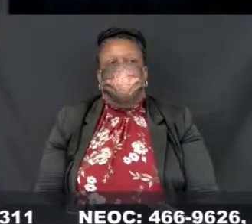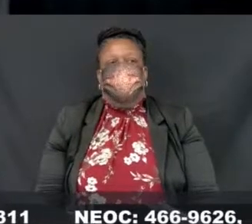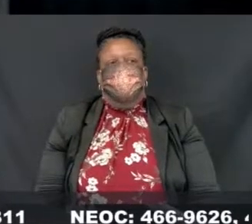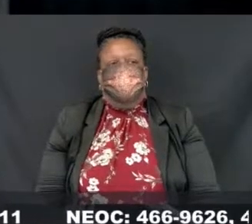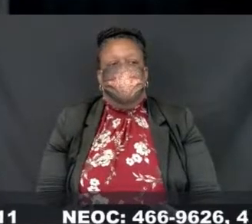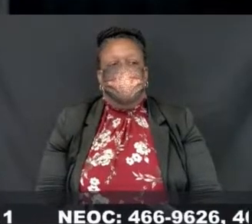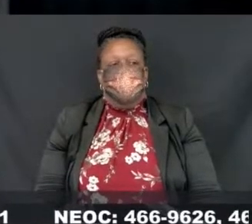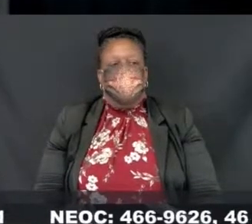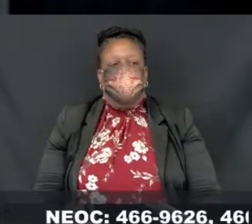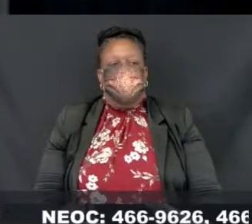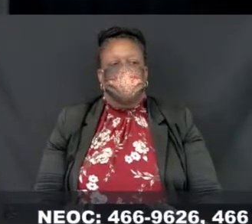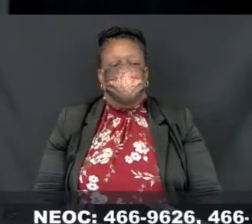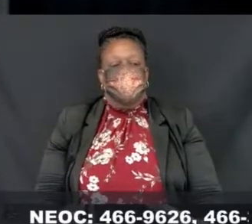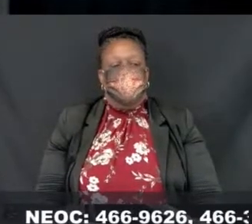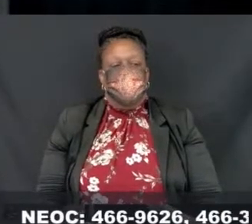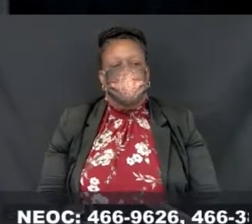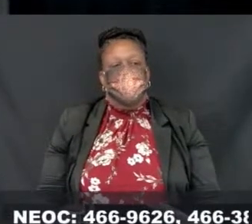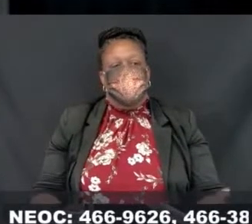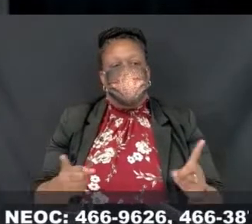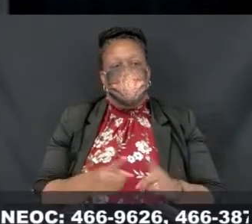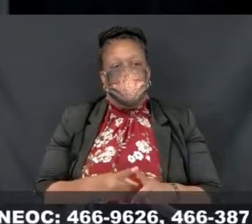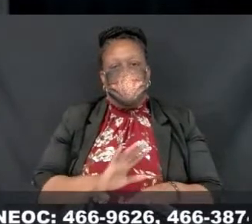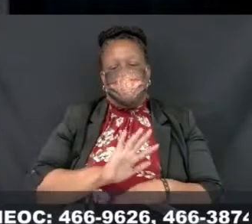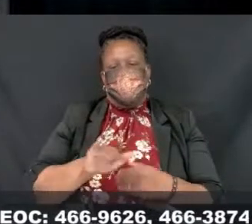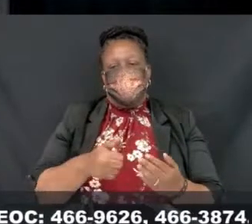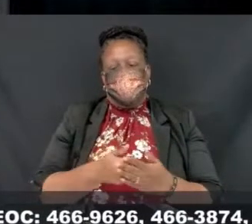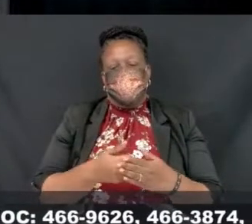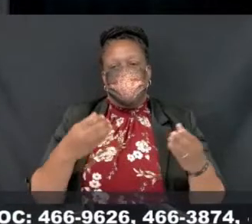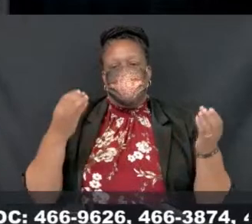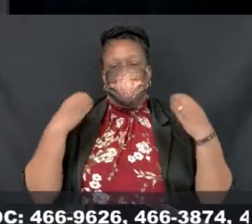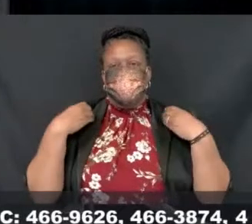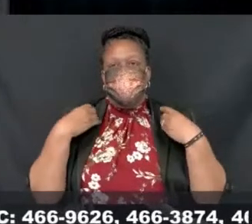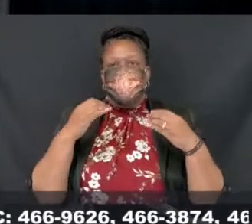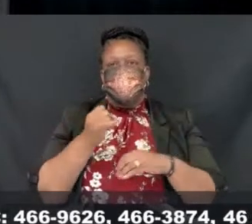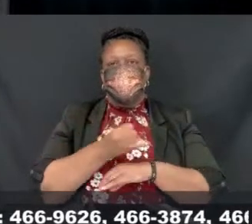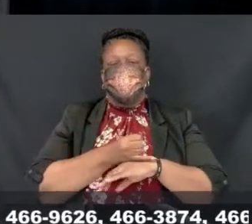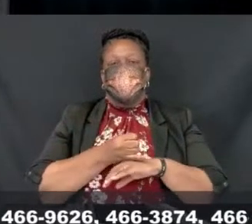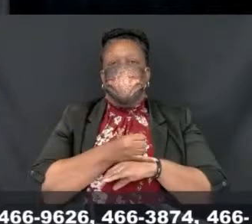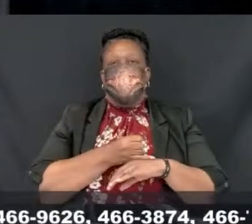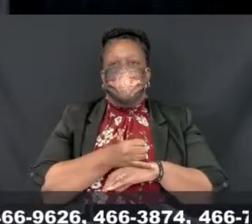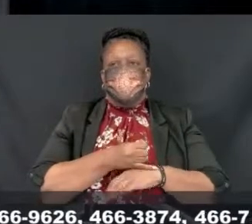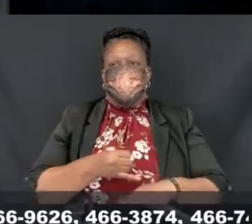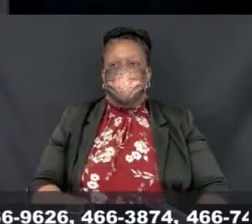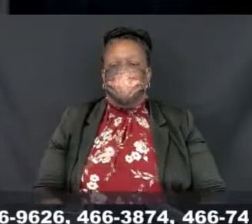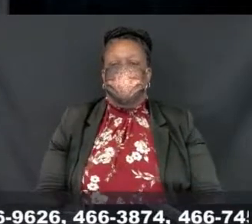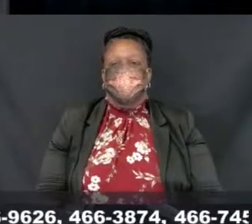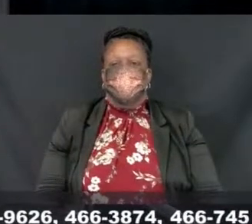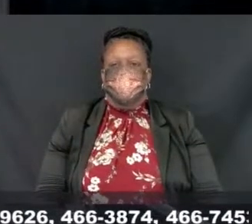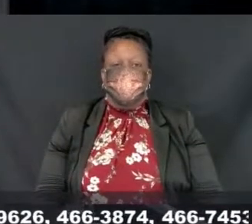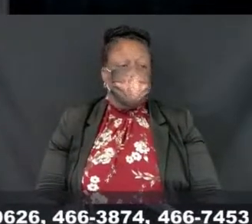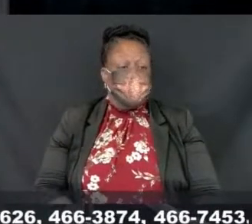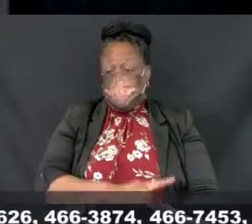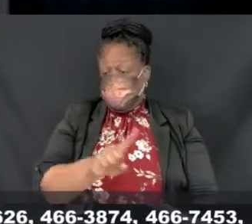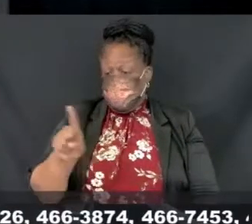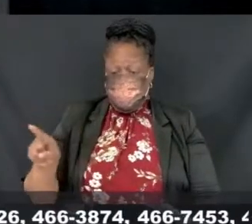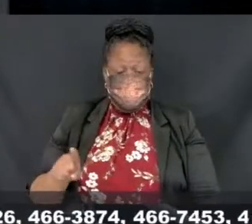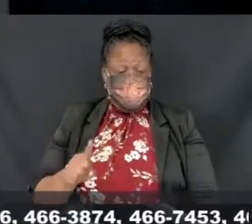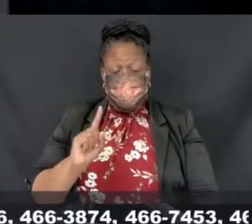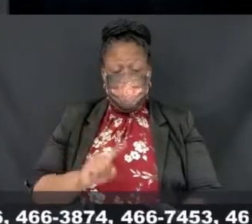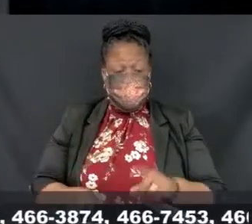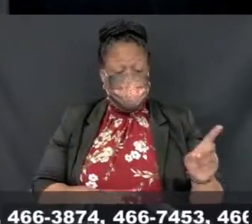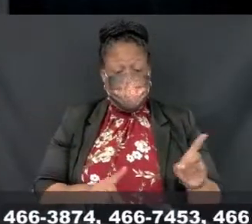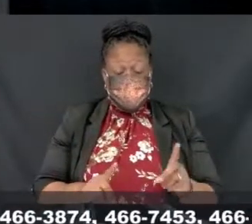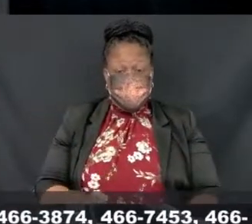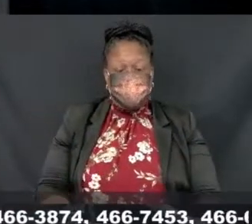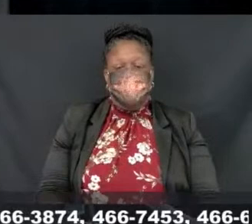To our leaders, I have to say thank you, because we couldn't do it. I remember boasting off in one of our national disasters